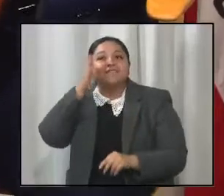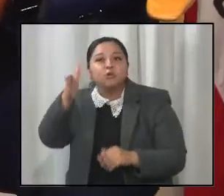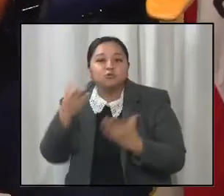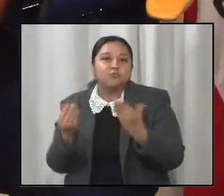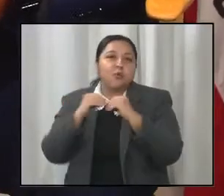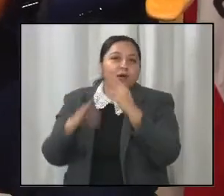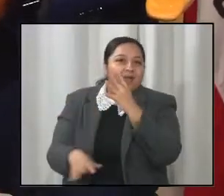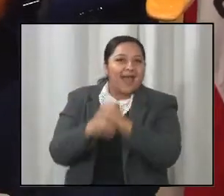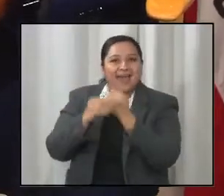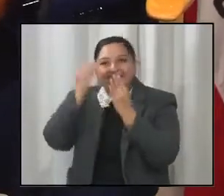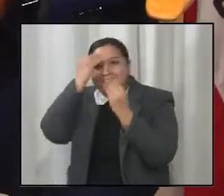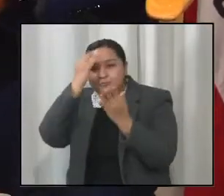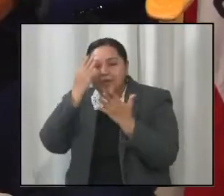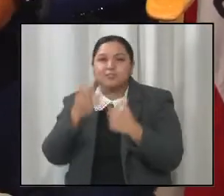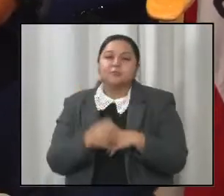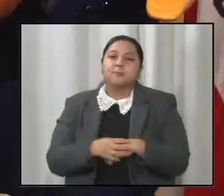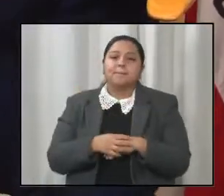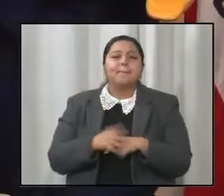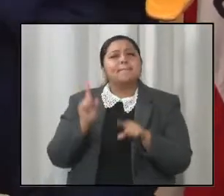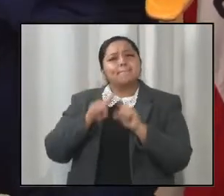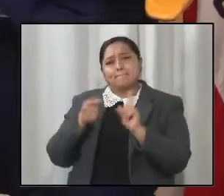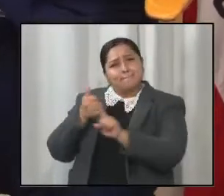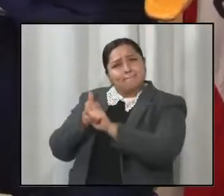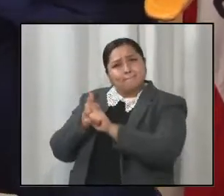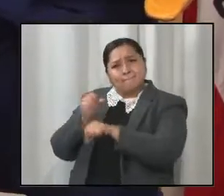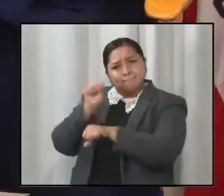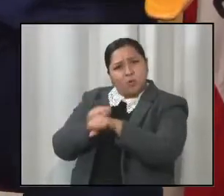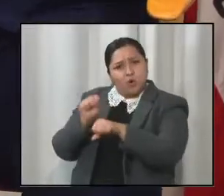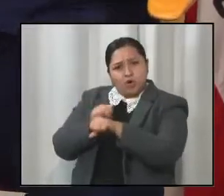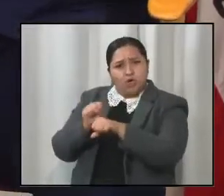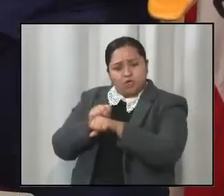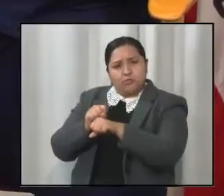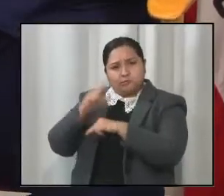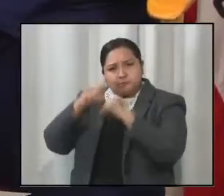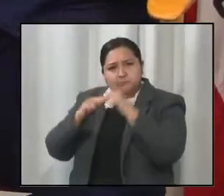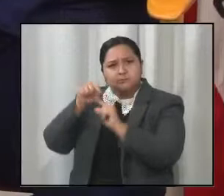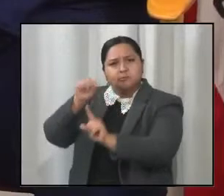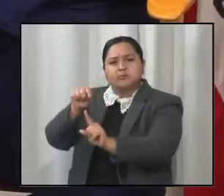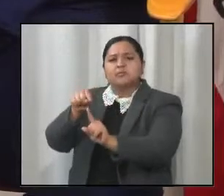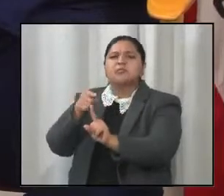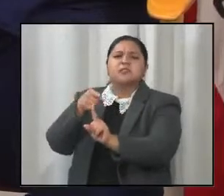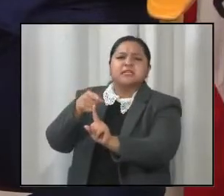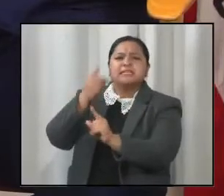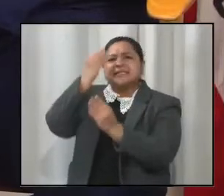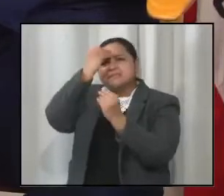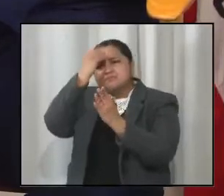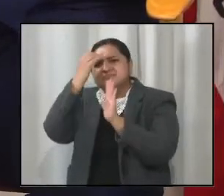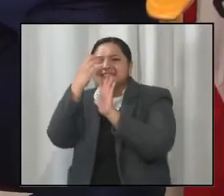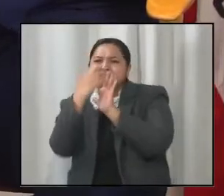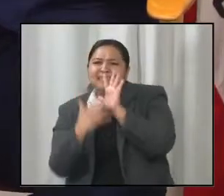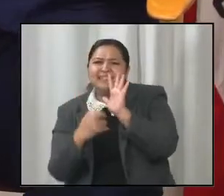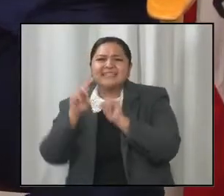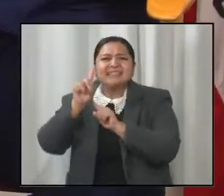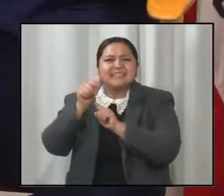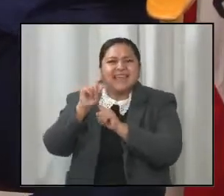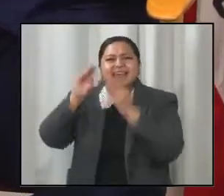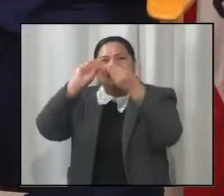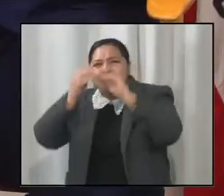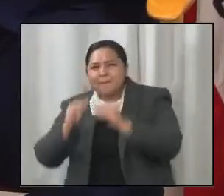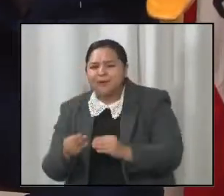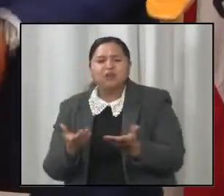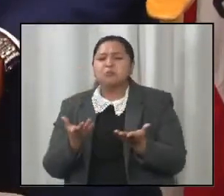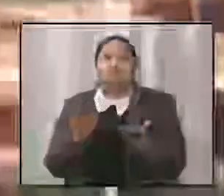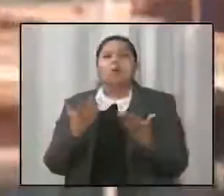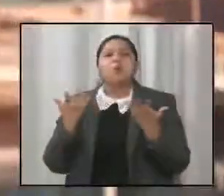say, having worked on this, what is the story that the data is telling us about what we're doing and what we need to continue to